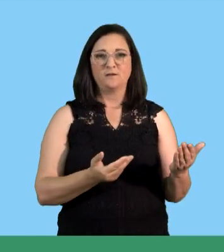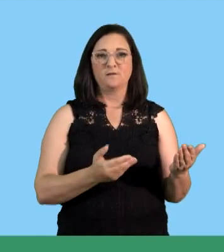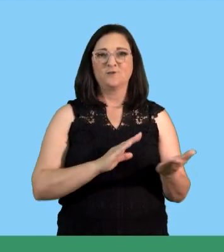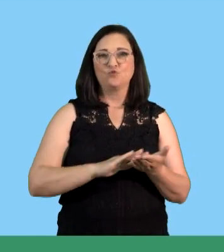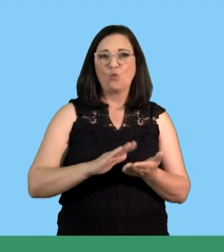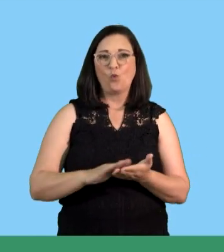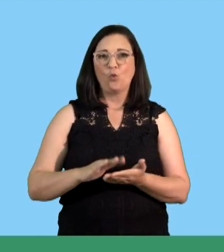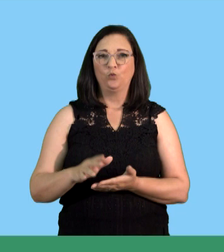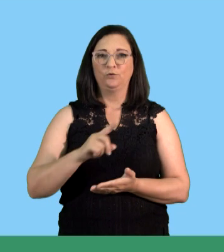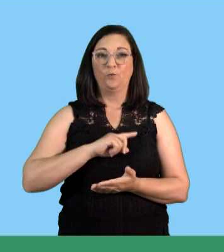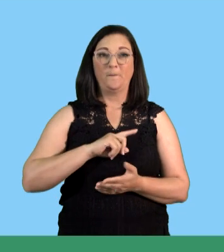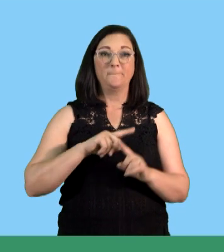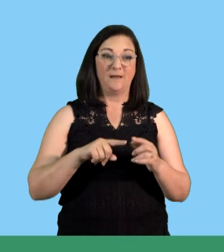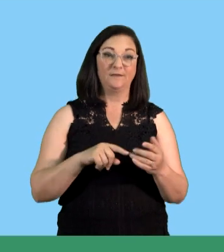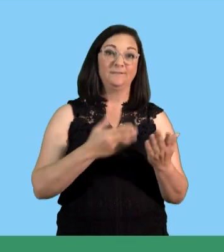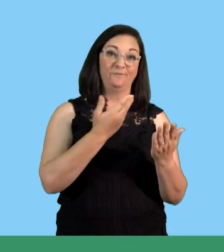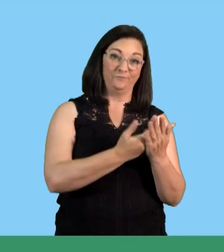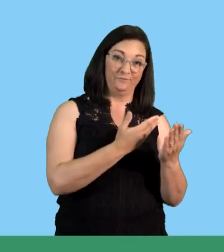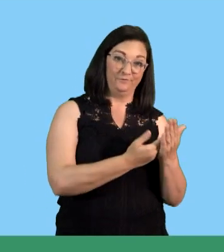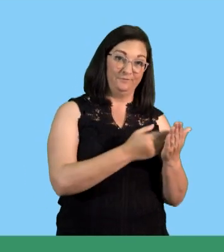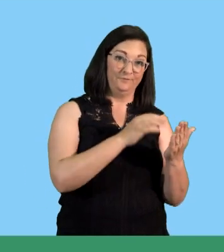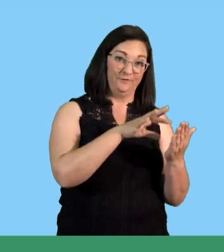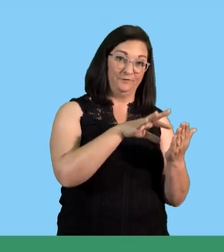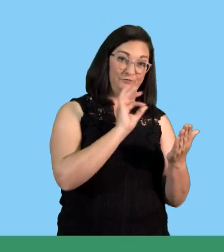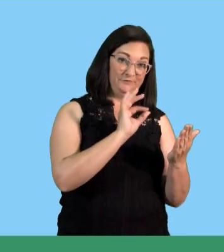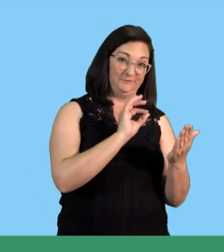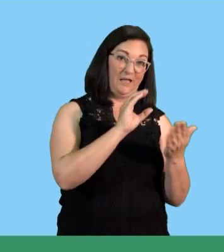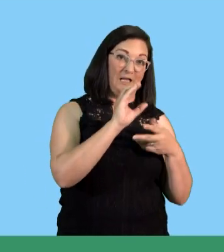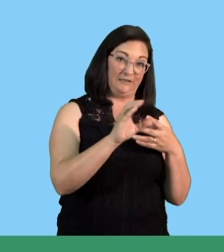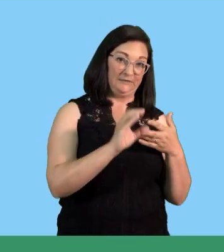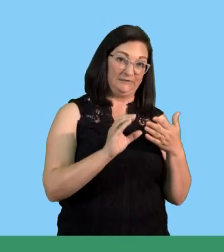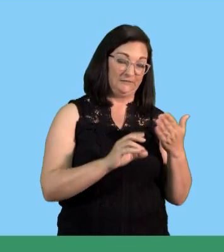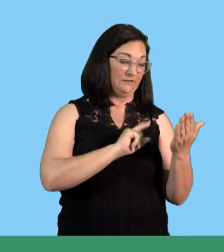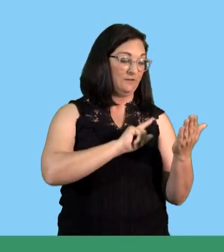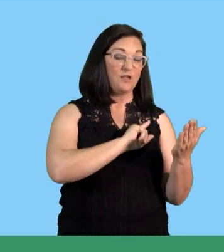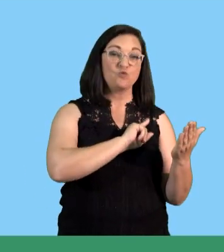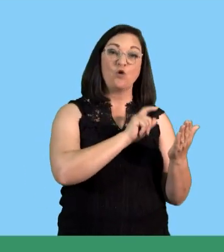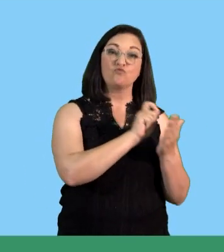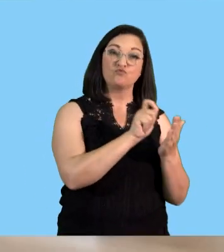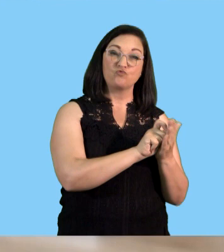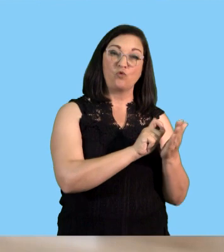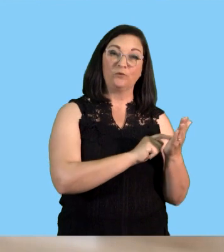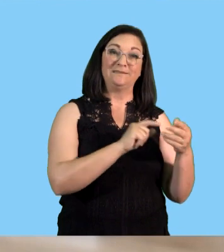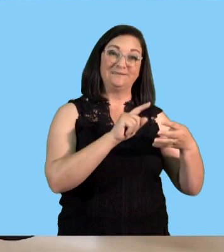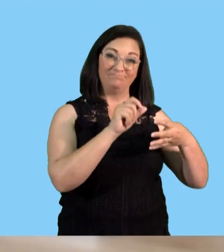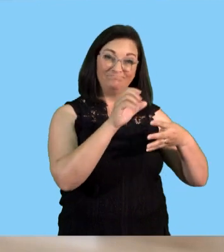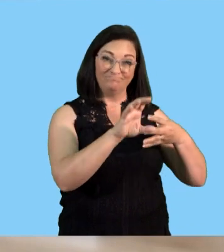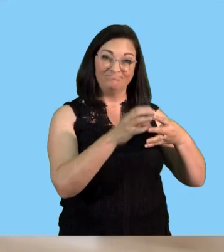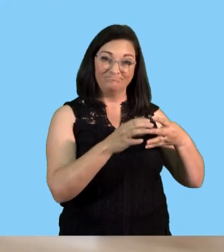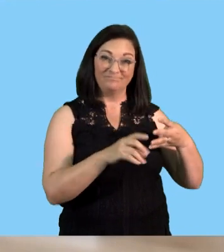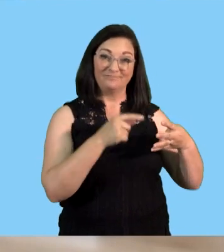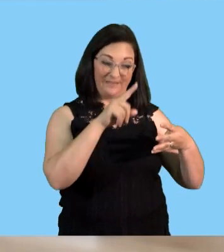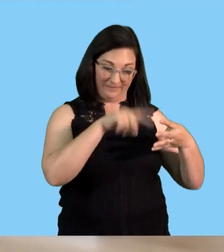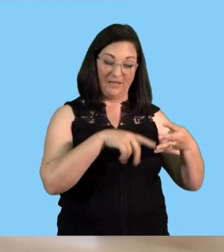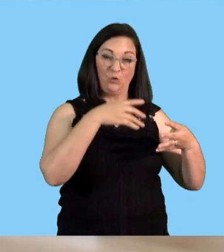to the selection criteria. Remember the criteria, it was set in the first thing. That was the first thing that we did. We wrote down all the criteria, the things